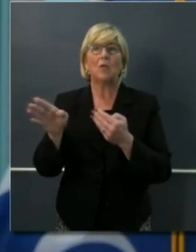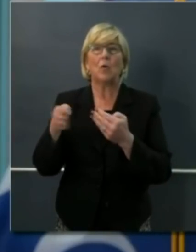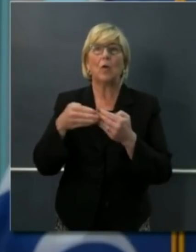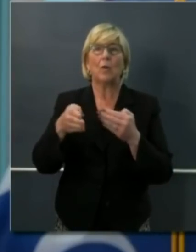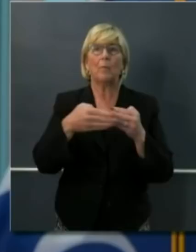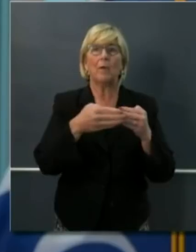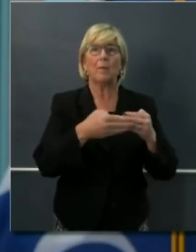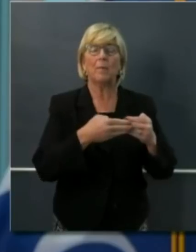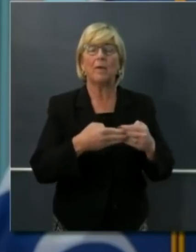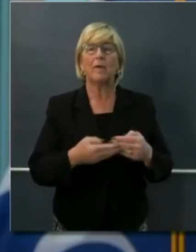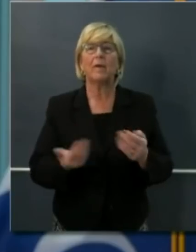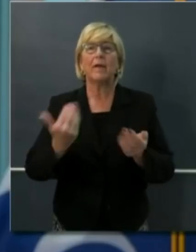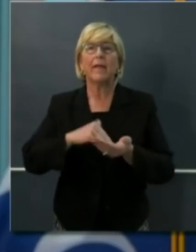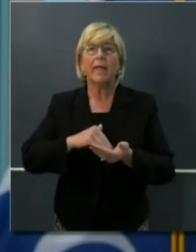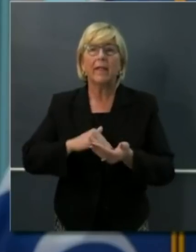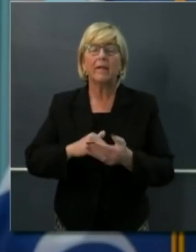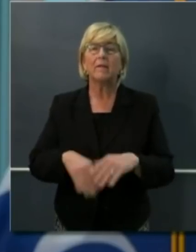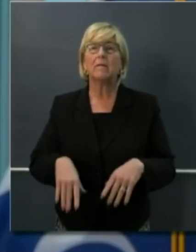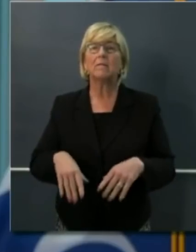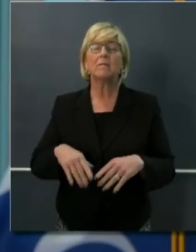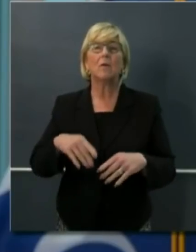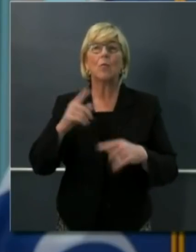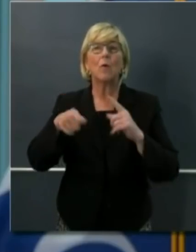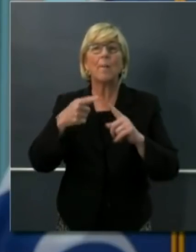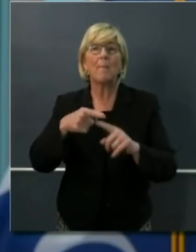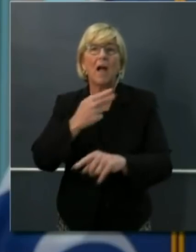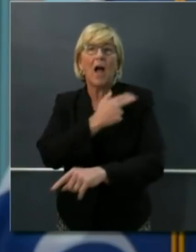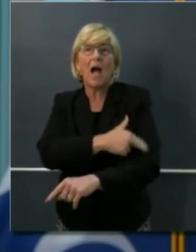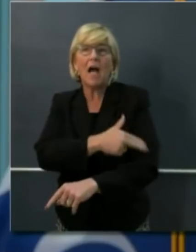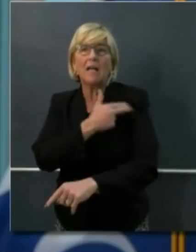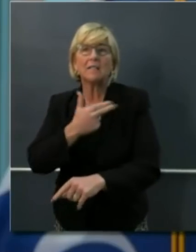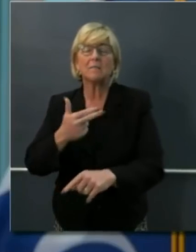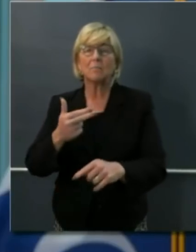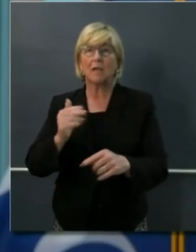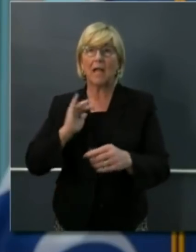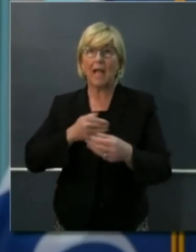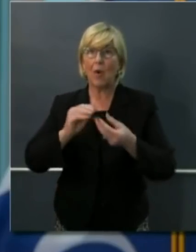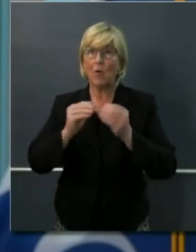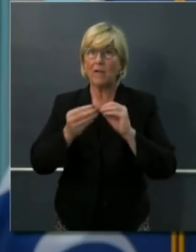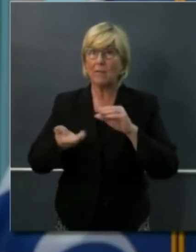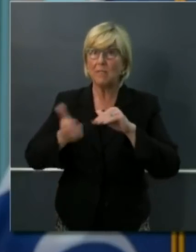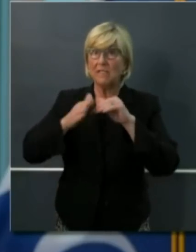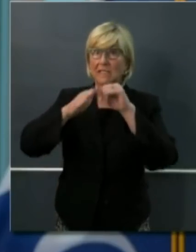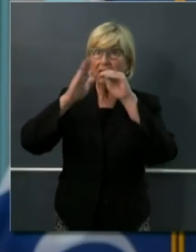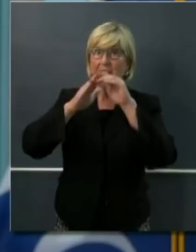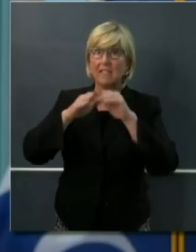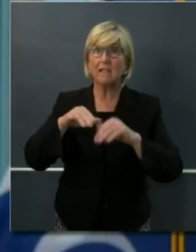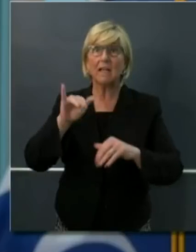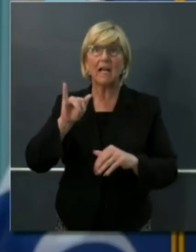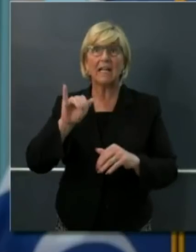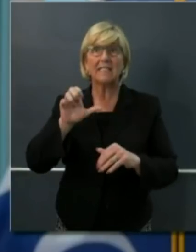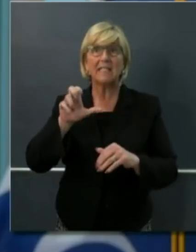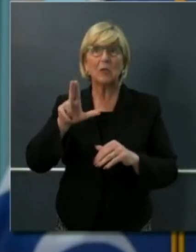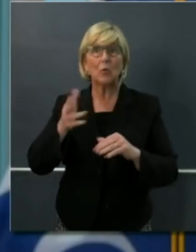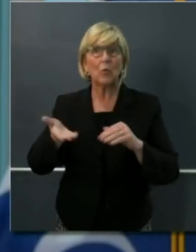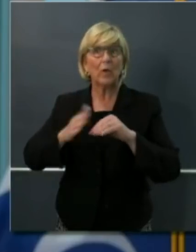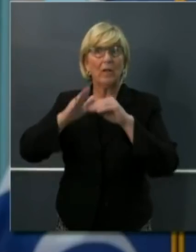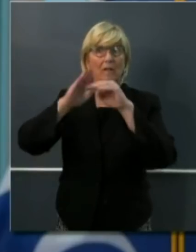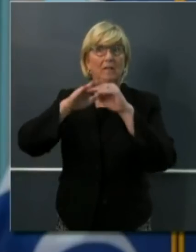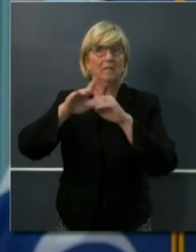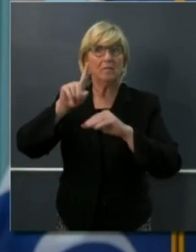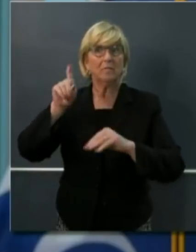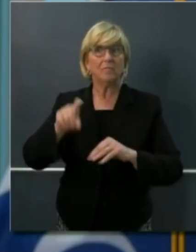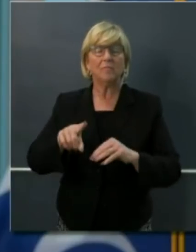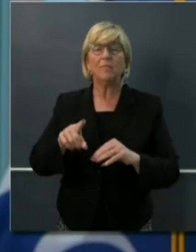cases, hospitalizations, people in ICUs? What's our capacity to reinstate some of these conditions in hotspots,